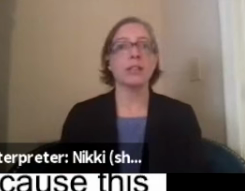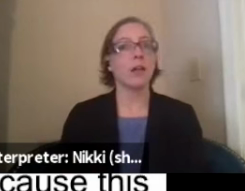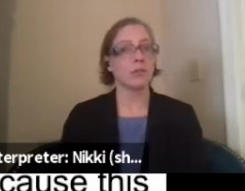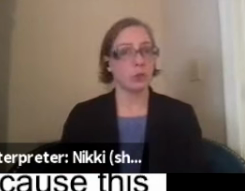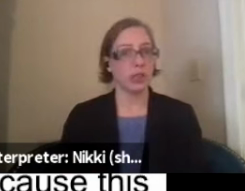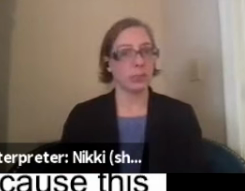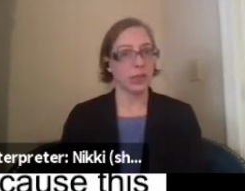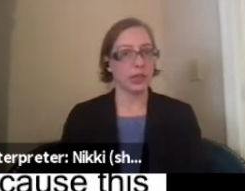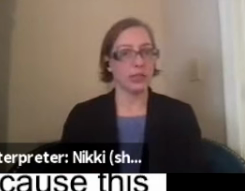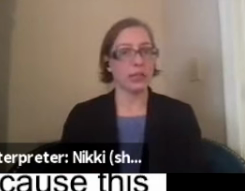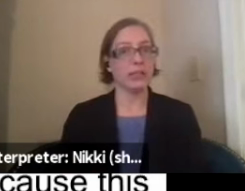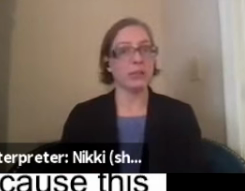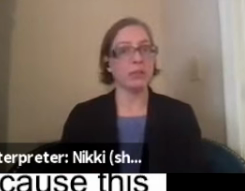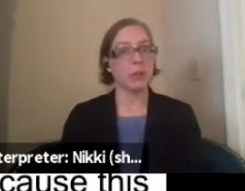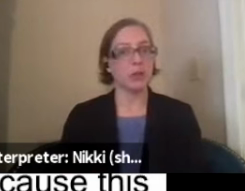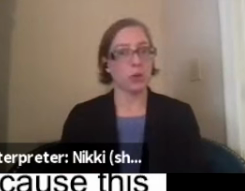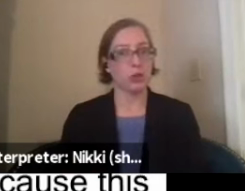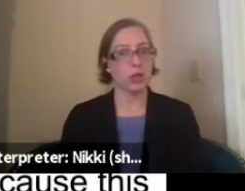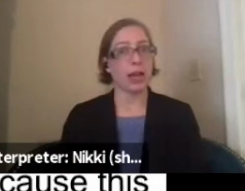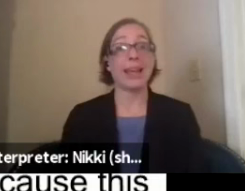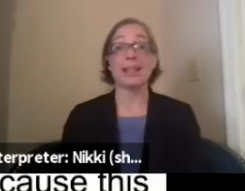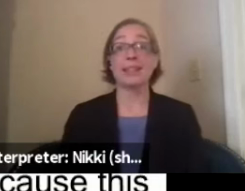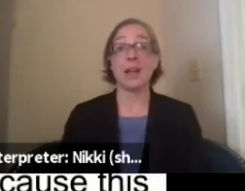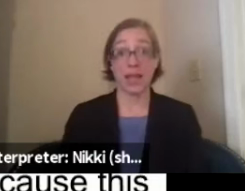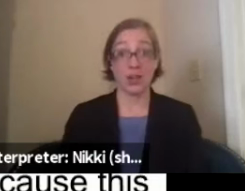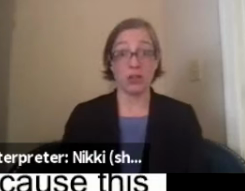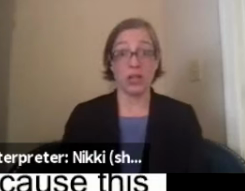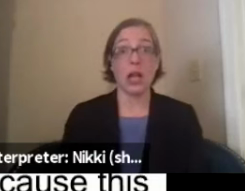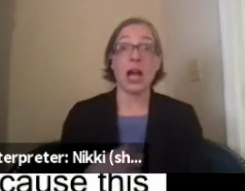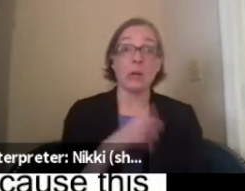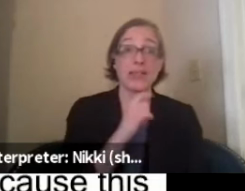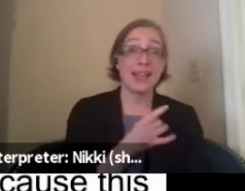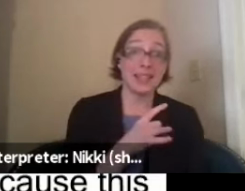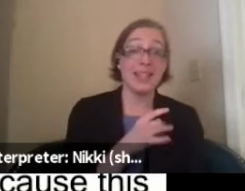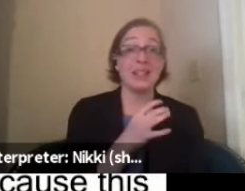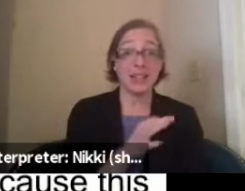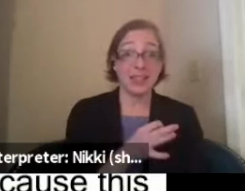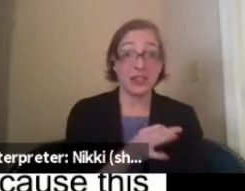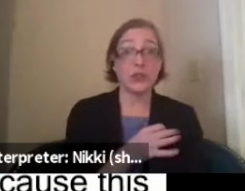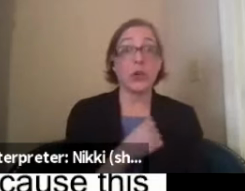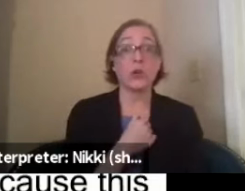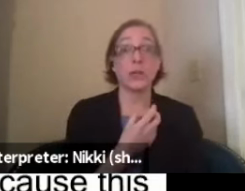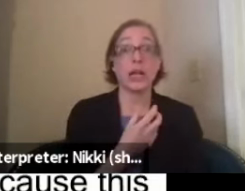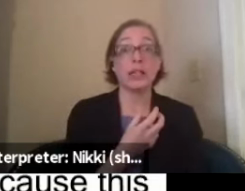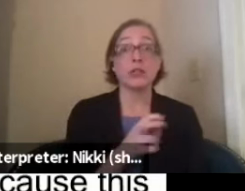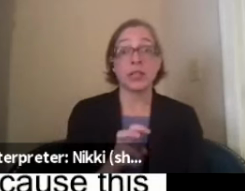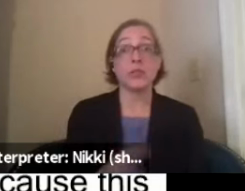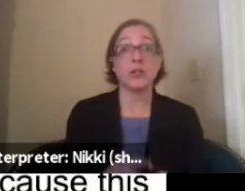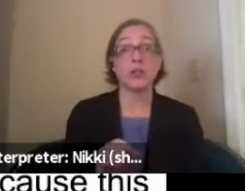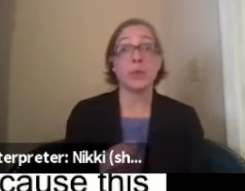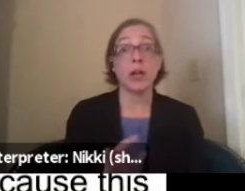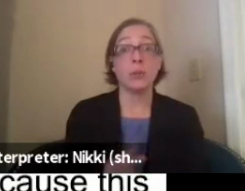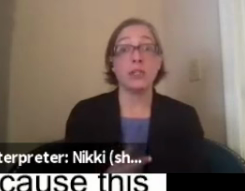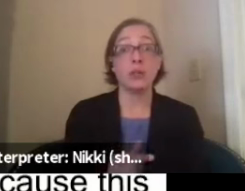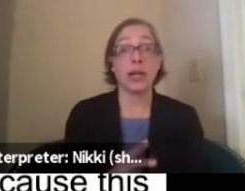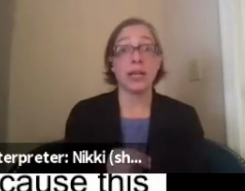of an uncomfortable experience as he was much older and a male. I was 18, 19 years old when I transferred